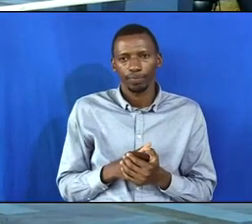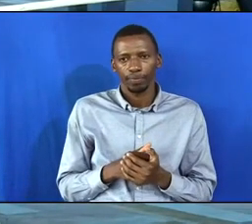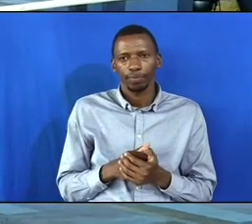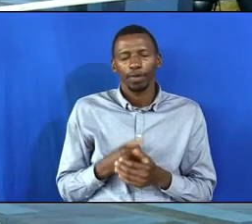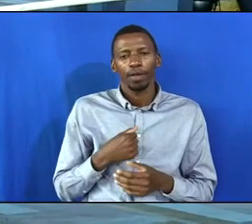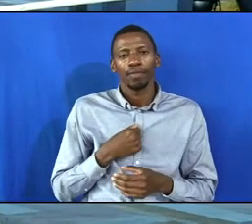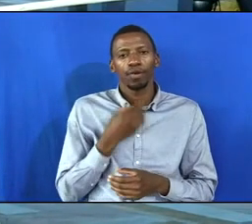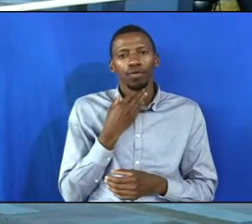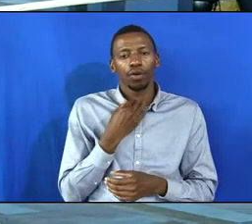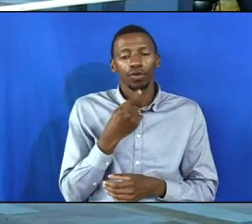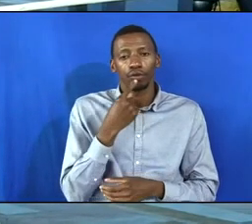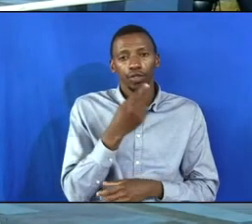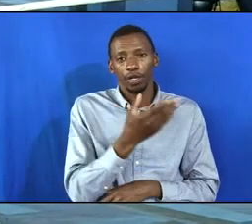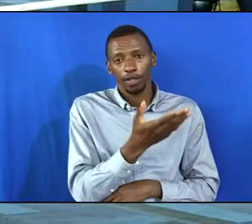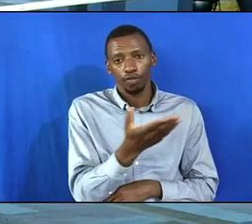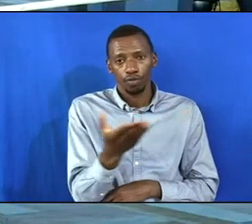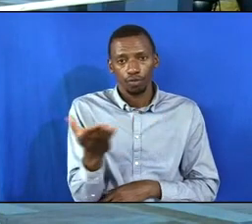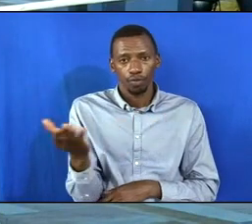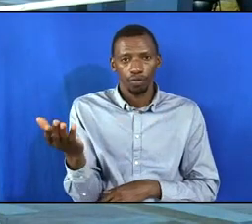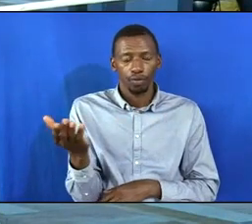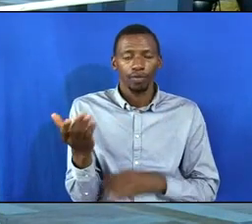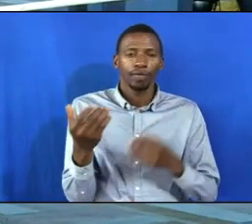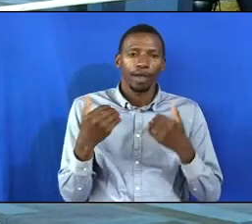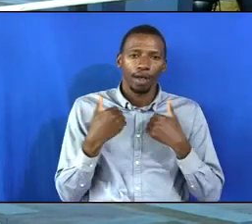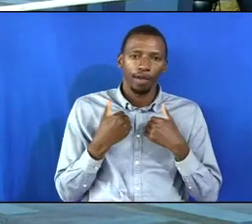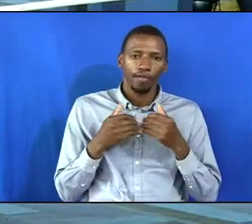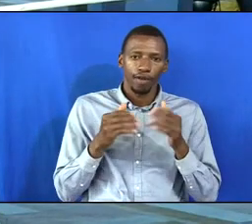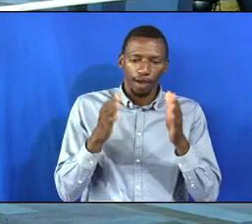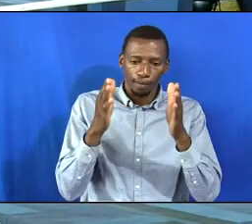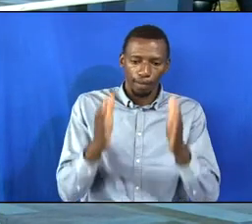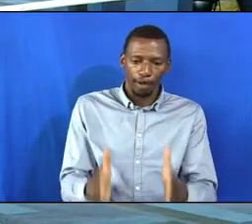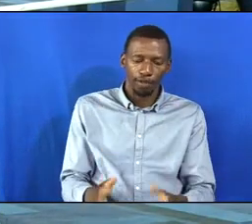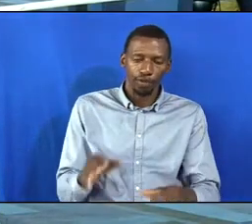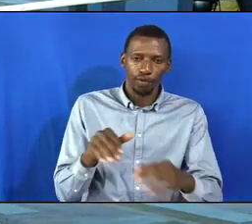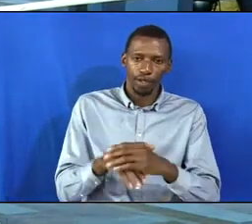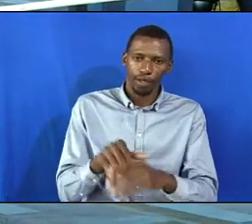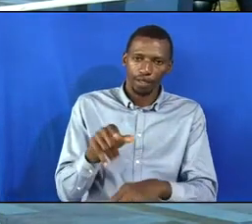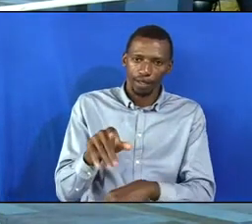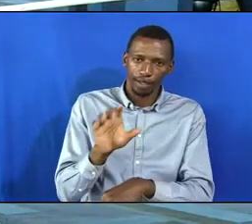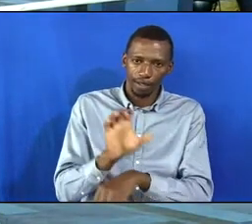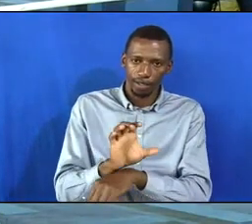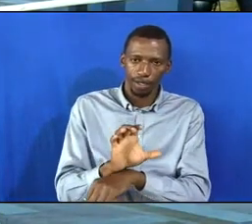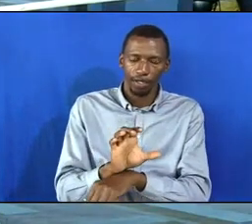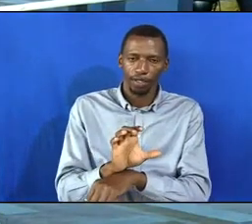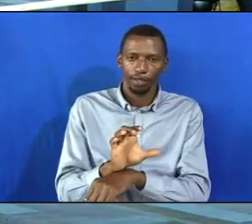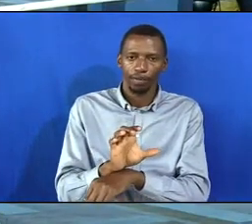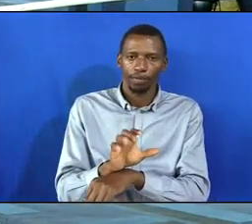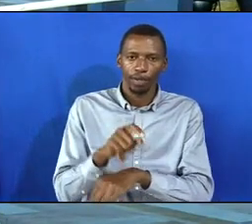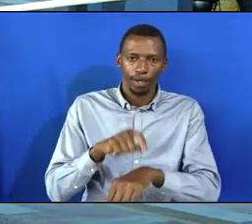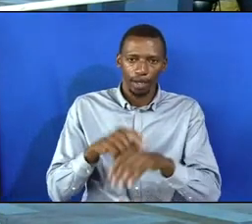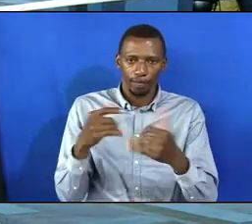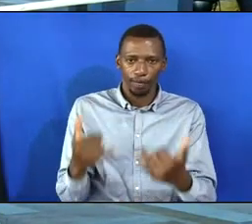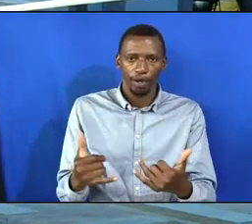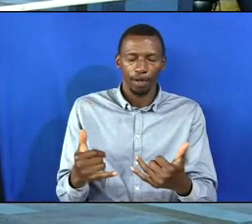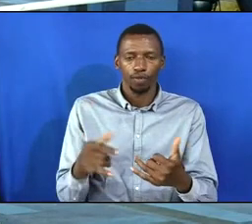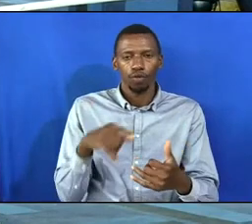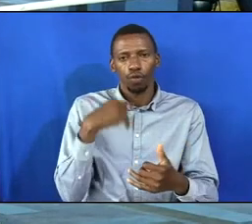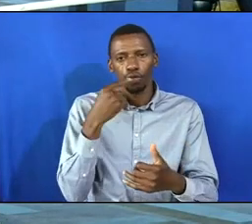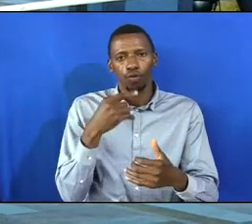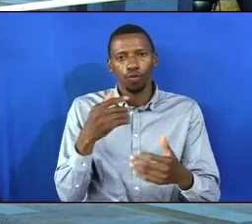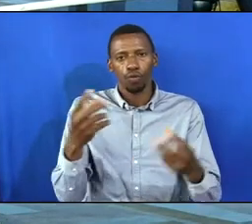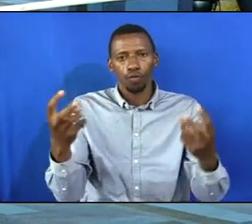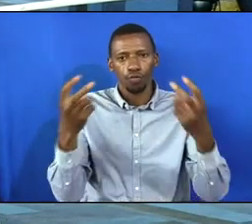I want to tell you, there is somebody in this congregation, among my online viewers, there is somebody